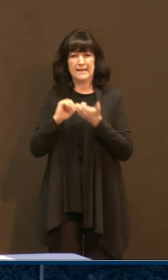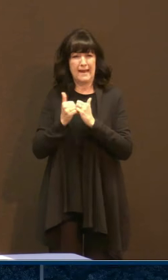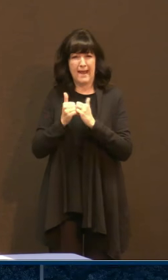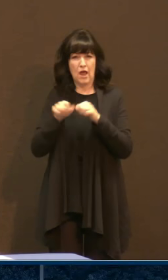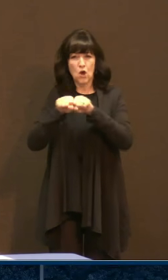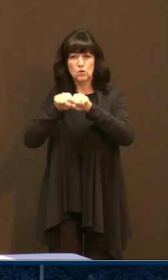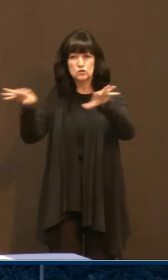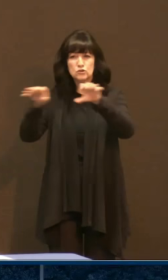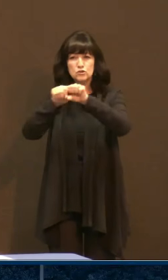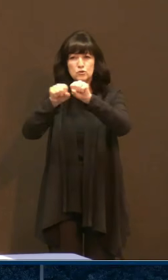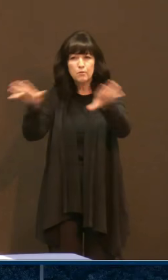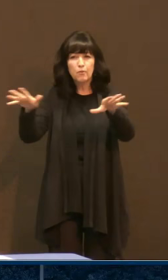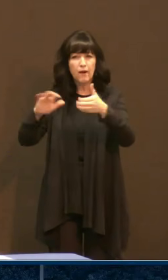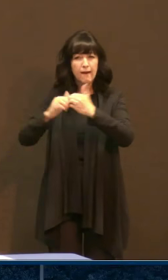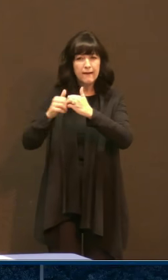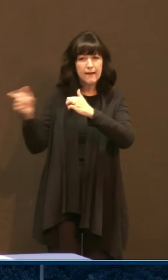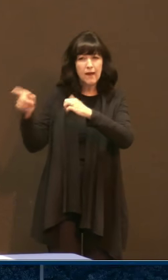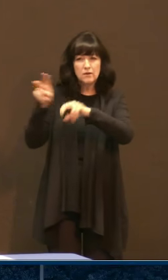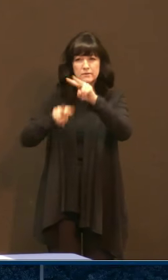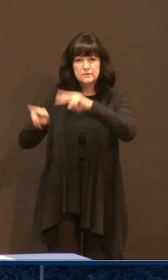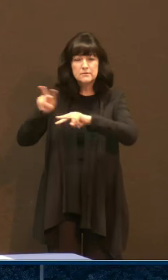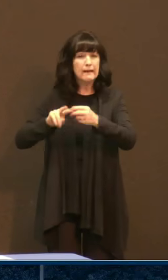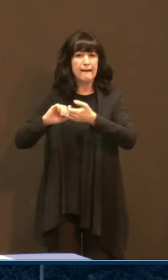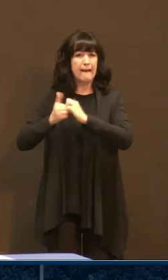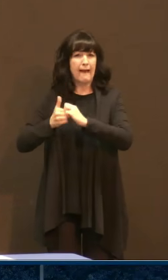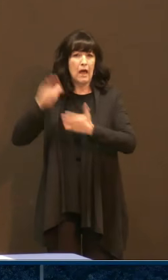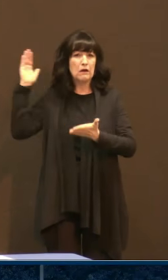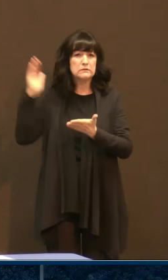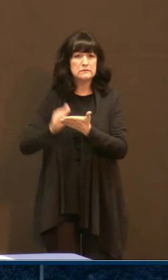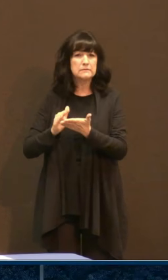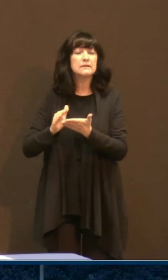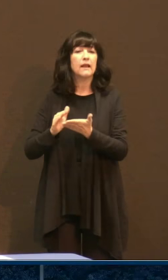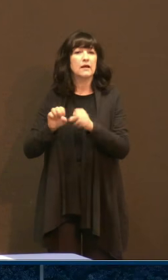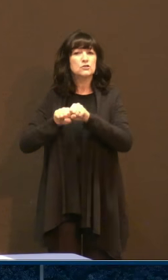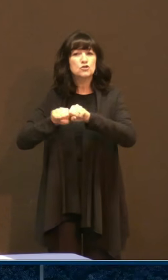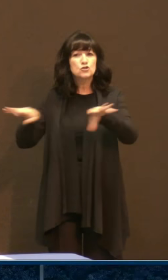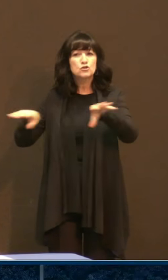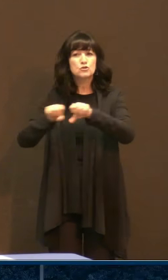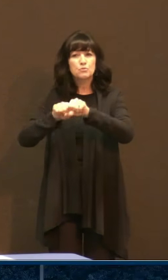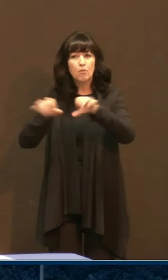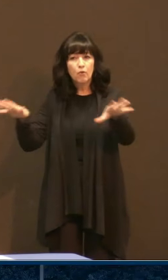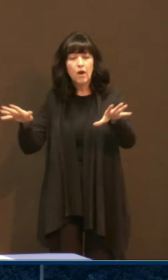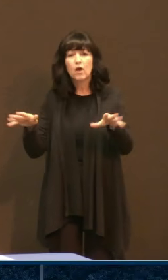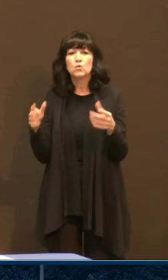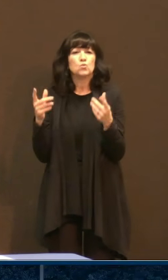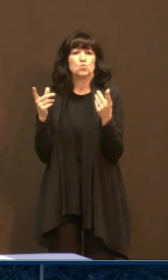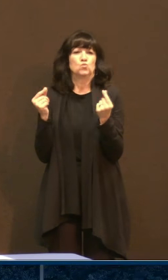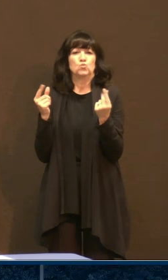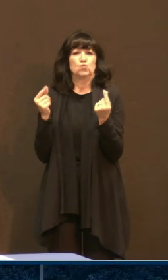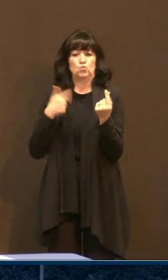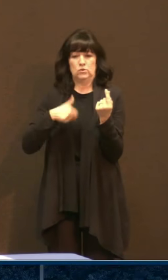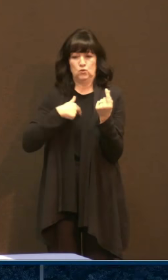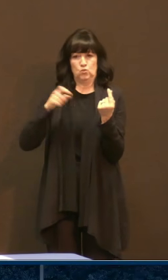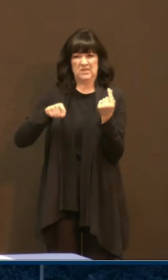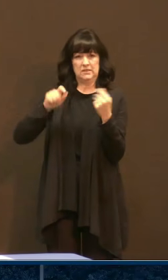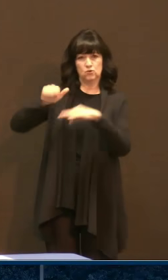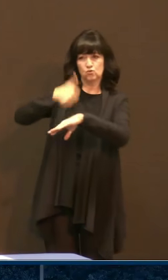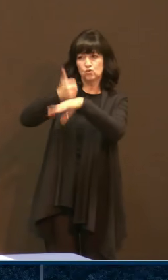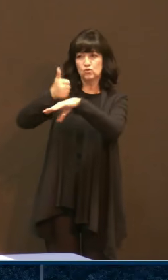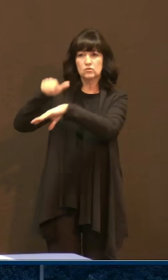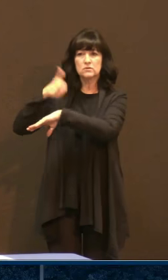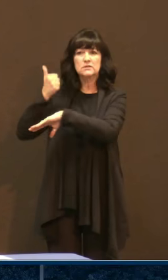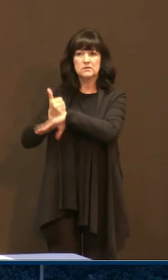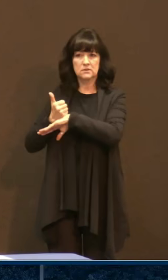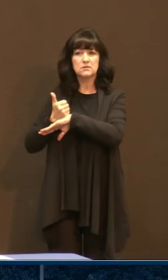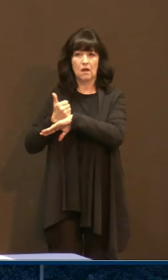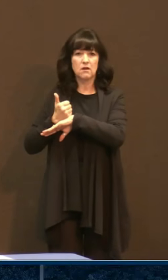also help us think of what are the other ideas that we should put in play to mitigate and decrease the spread